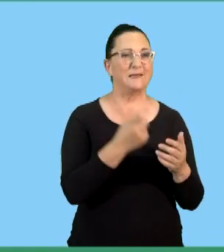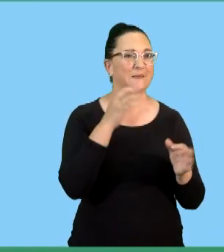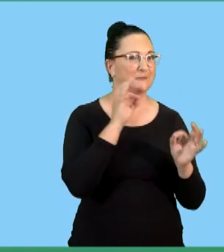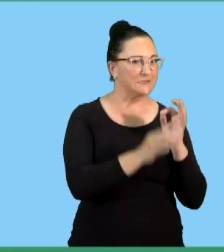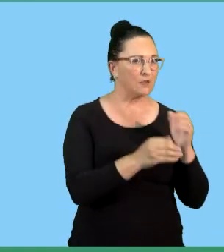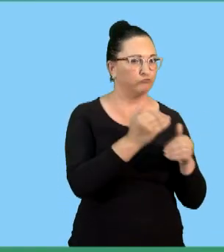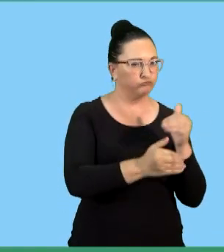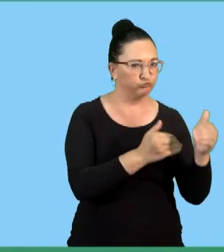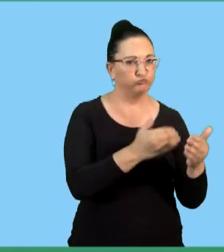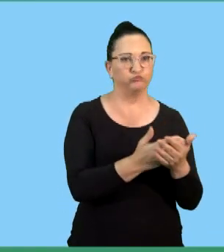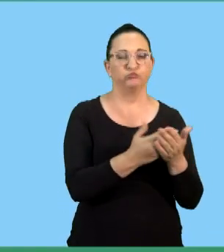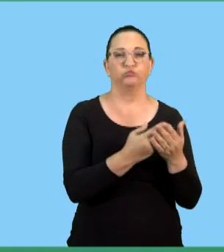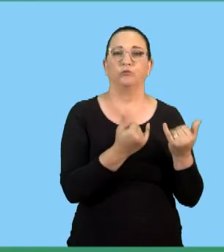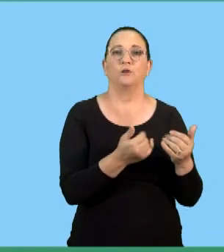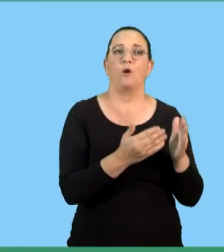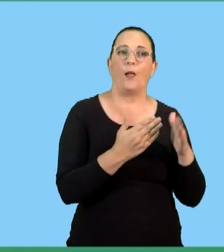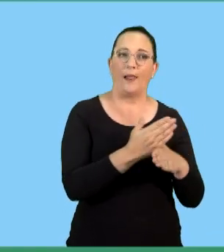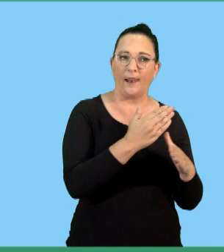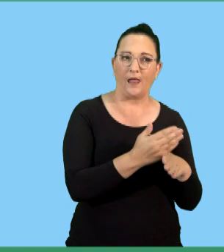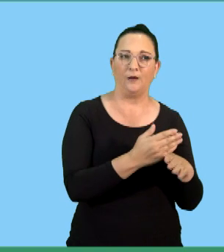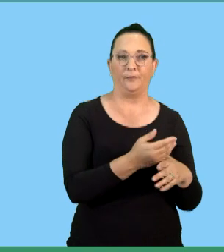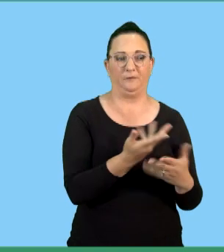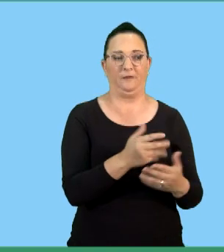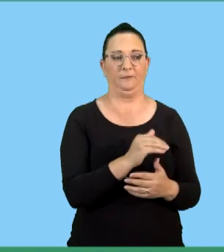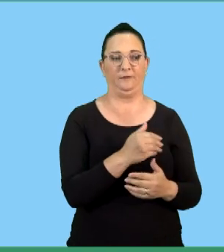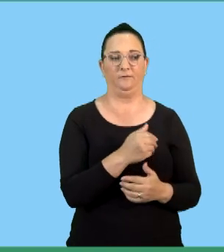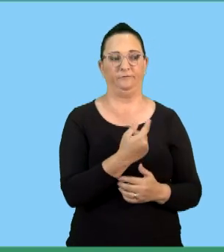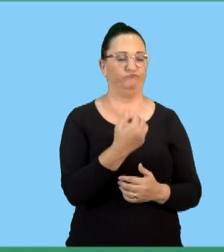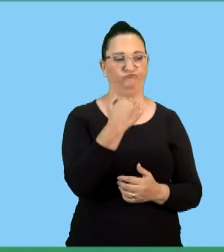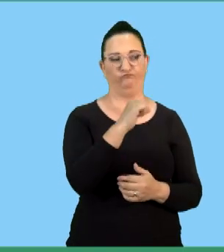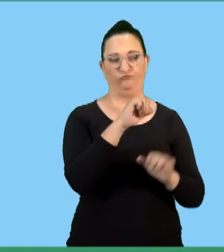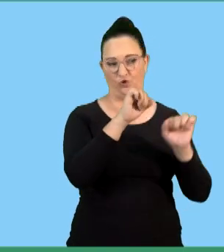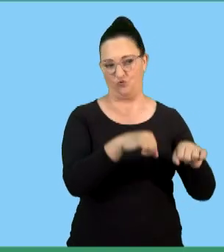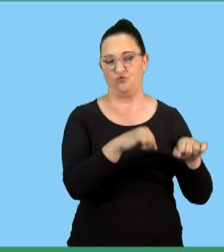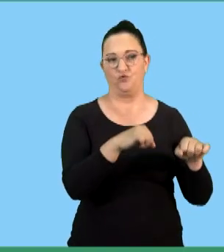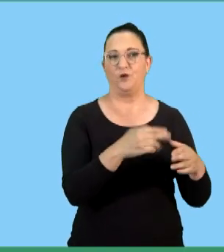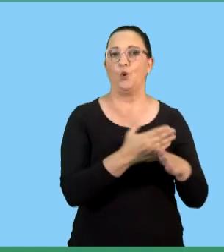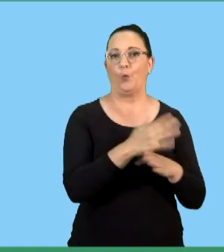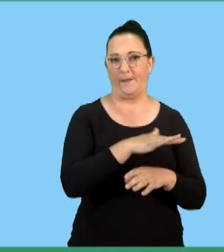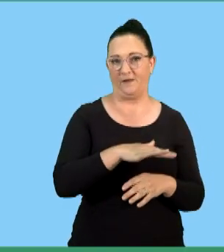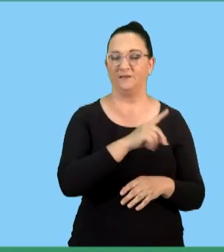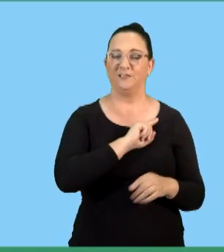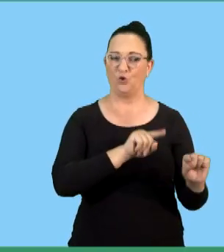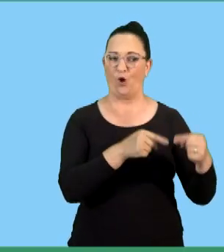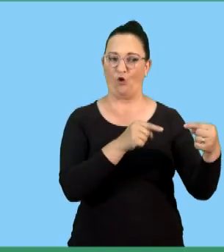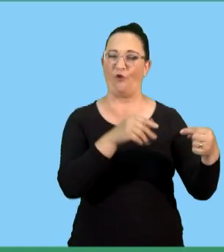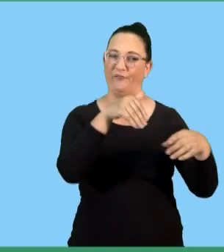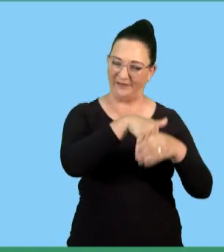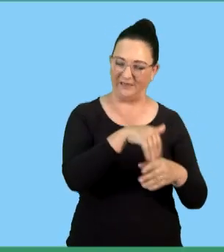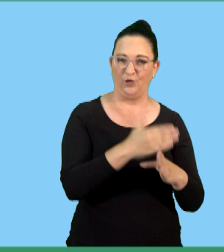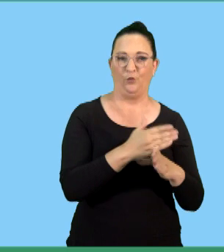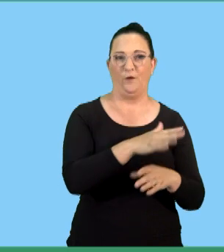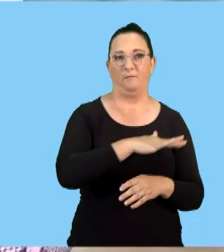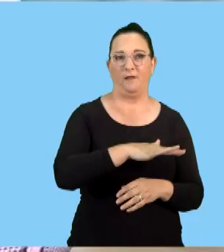simple procedures for the resolution of labor disputes in the workplace. Now, you know, in the workplace, there's definitely going to be conflict